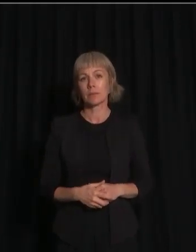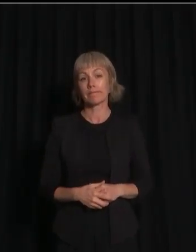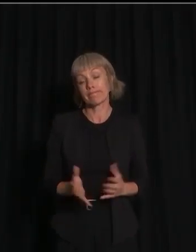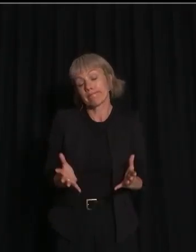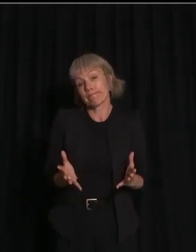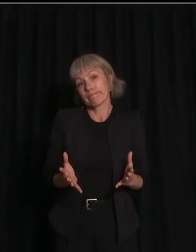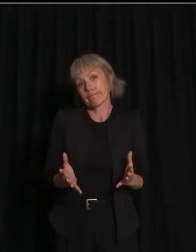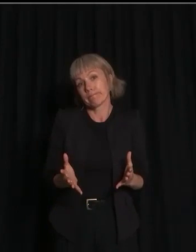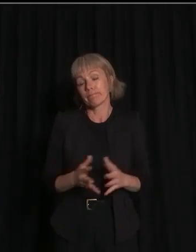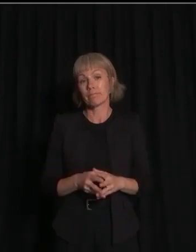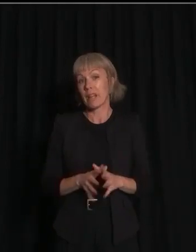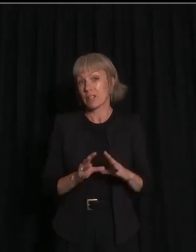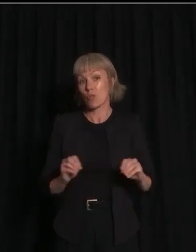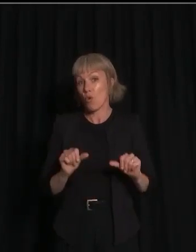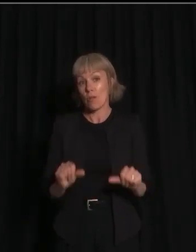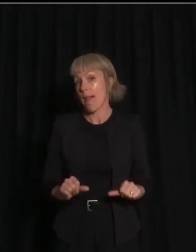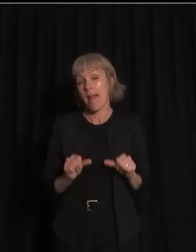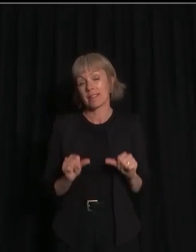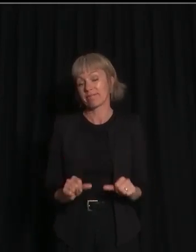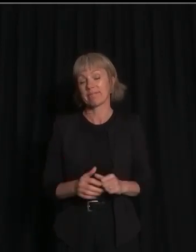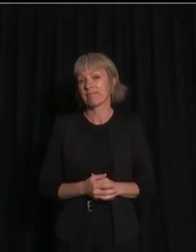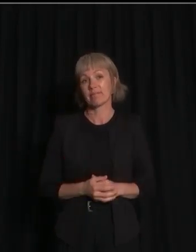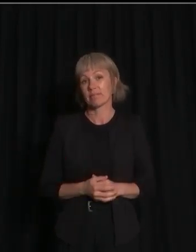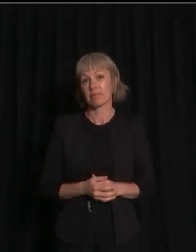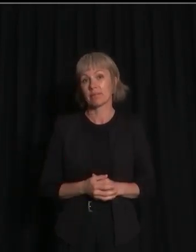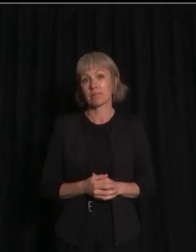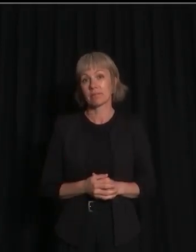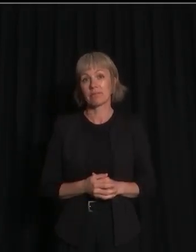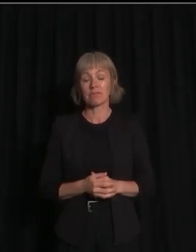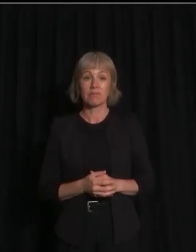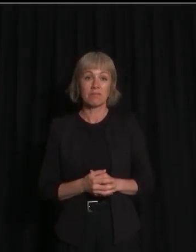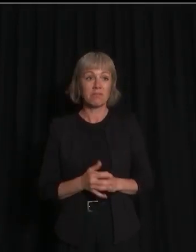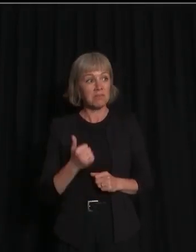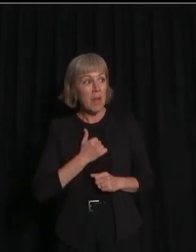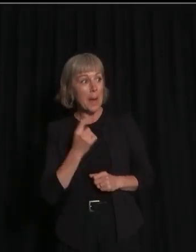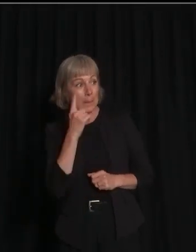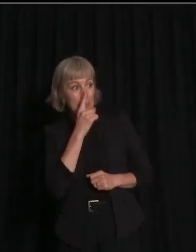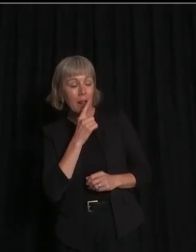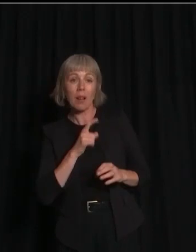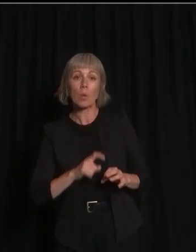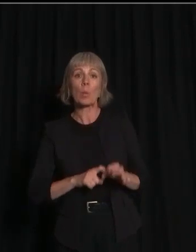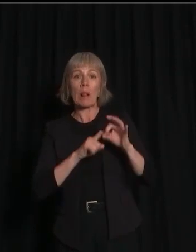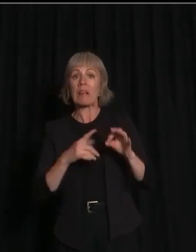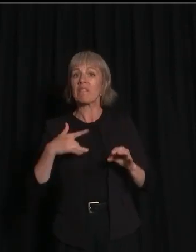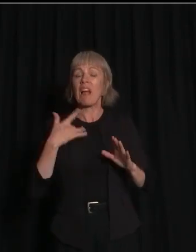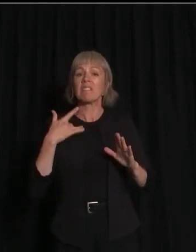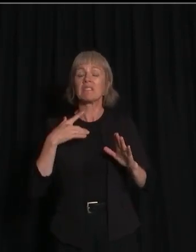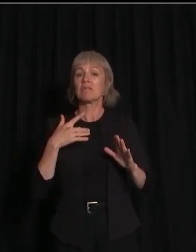Yeah, it's not okay, and, you know, like, qualities of life and stuff like that. Like, I think, yeah,